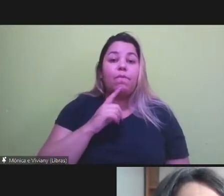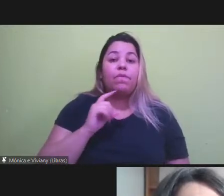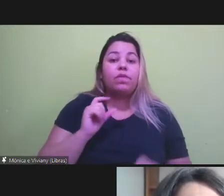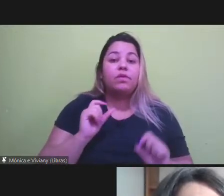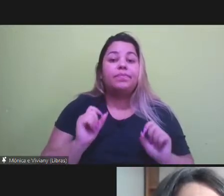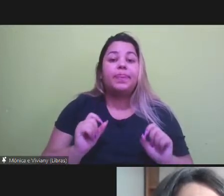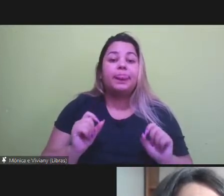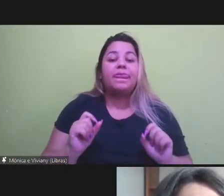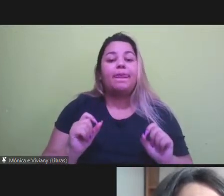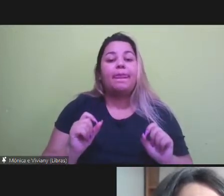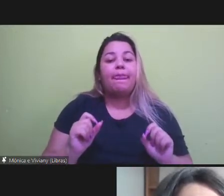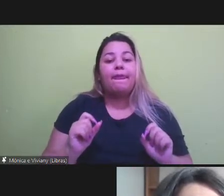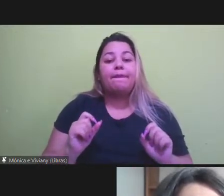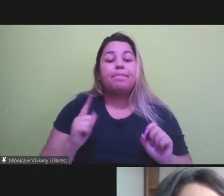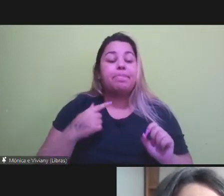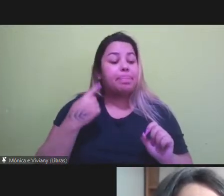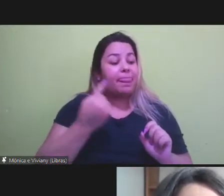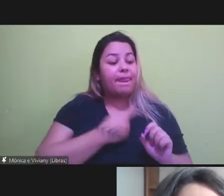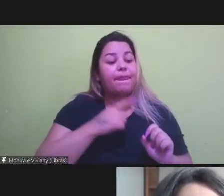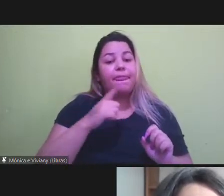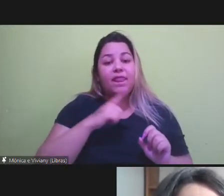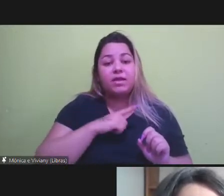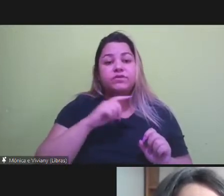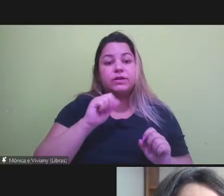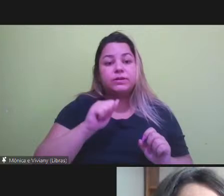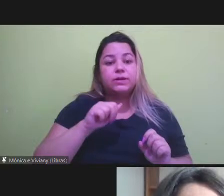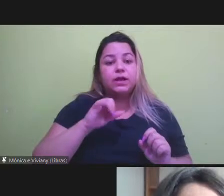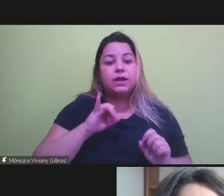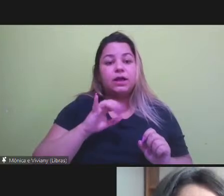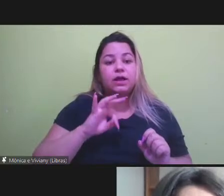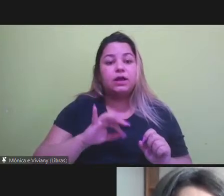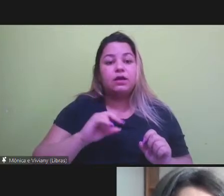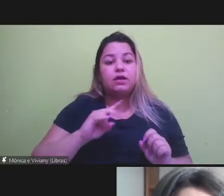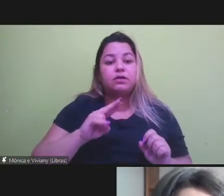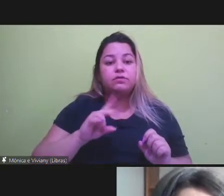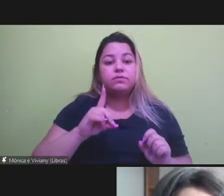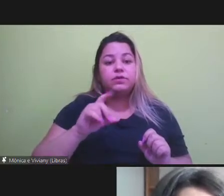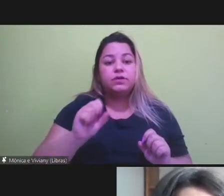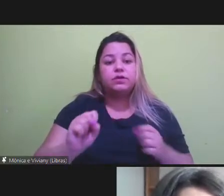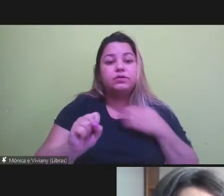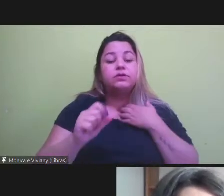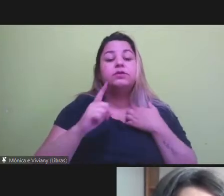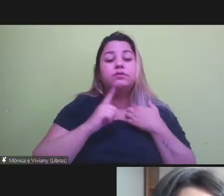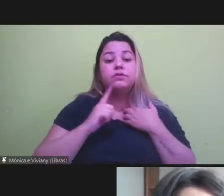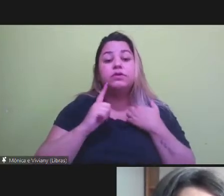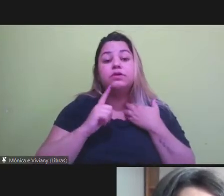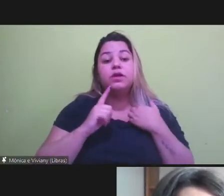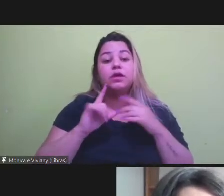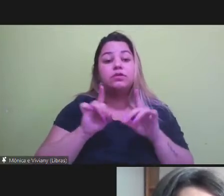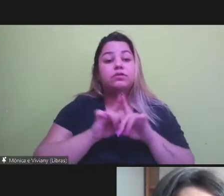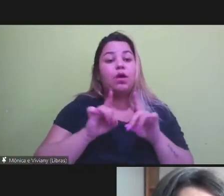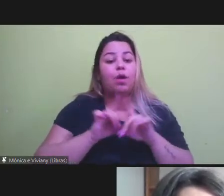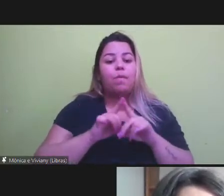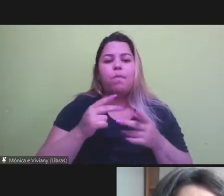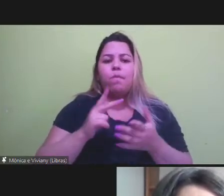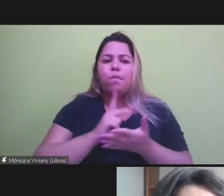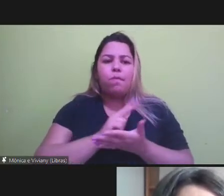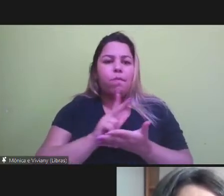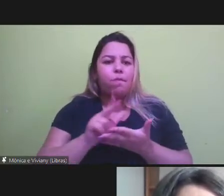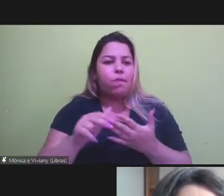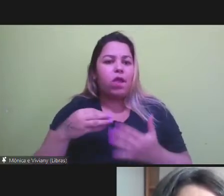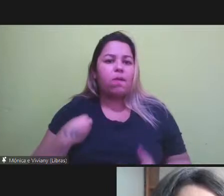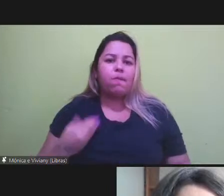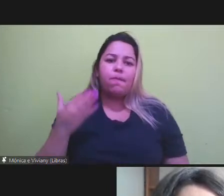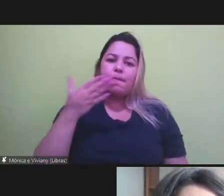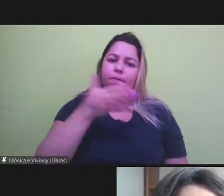is that, in fact, we have activities that, yes, they will be, that we have